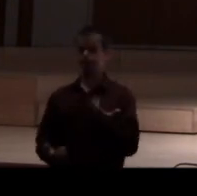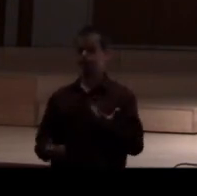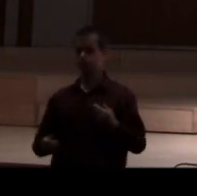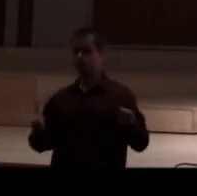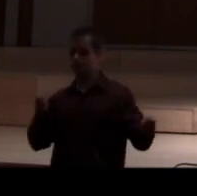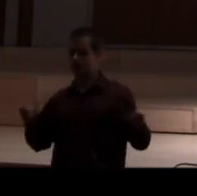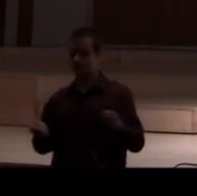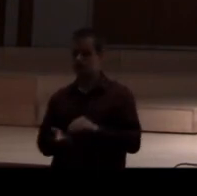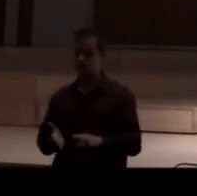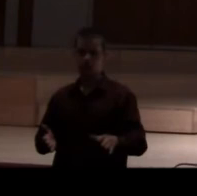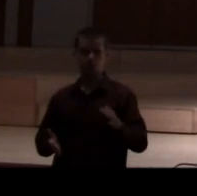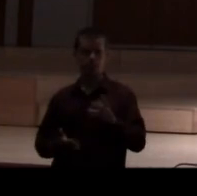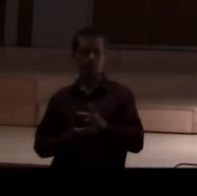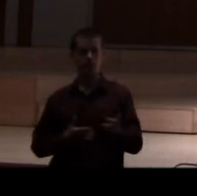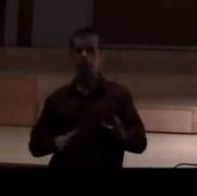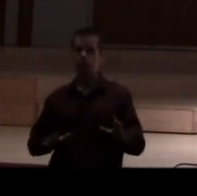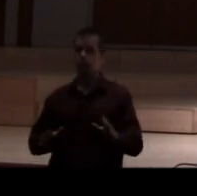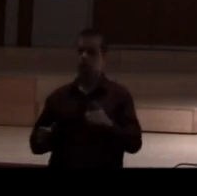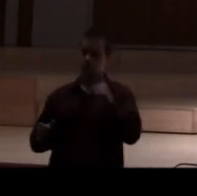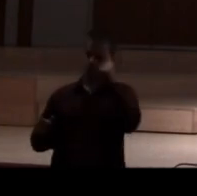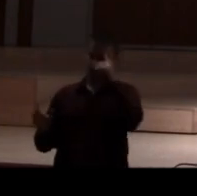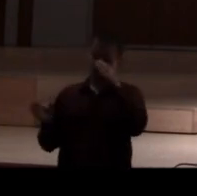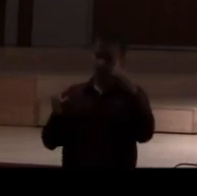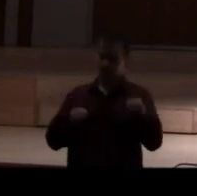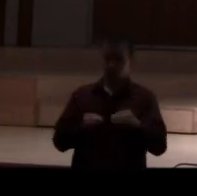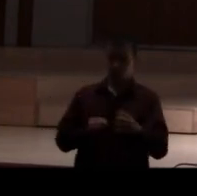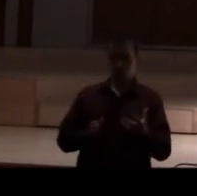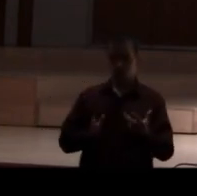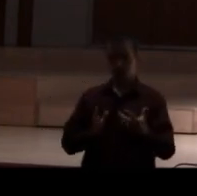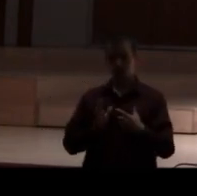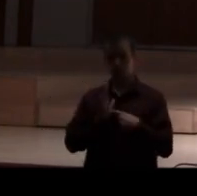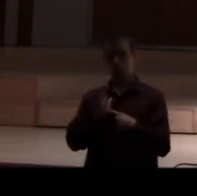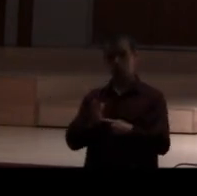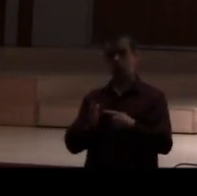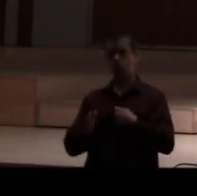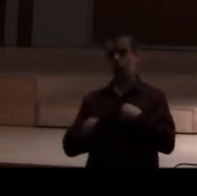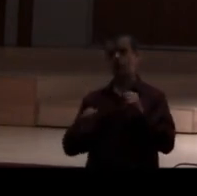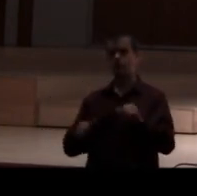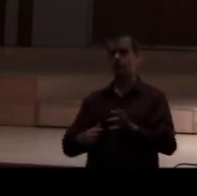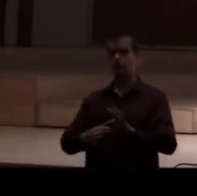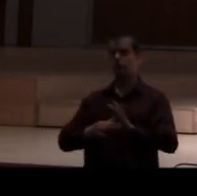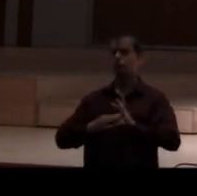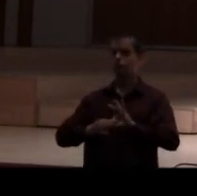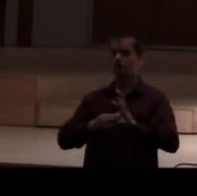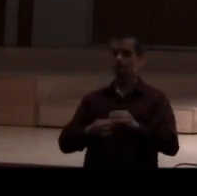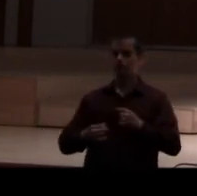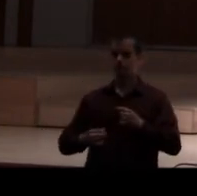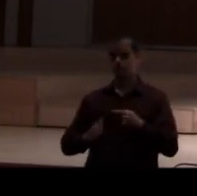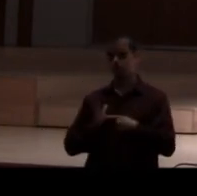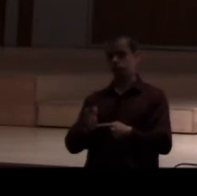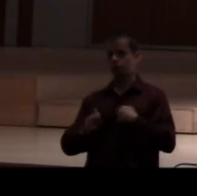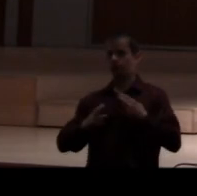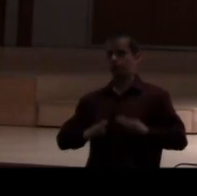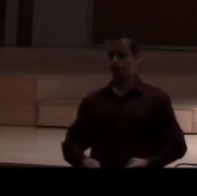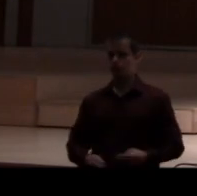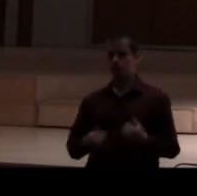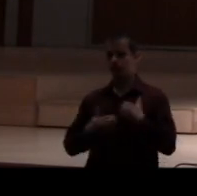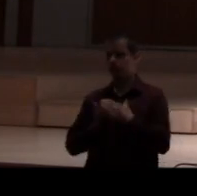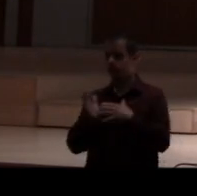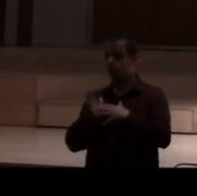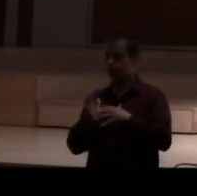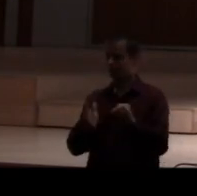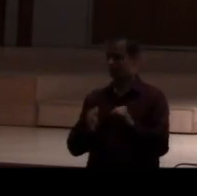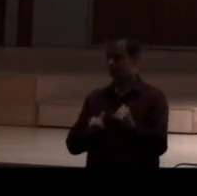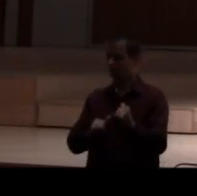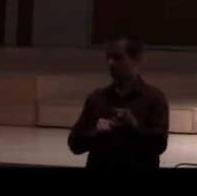be a failure? And more about, am I making it clear that I'm relatable, that I'm human, with vulnerabilities like everyone else? Am I